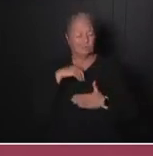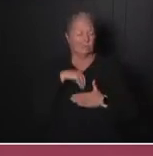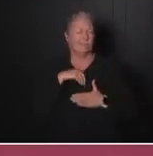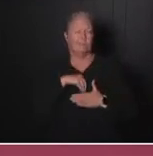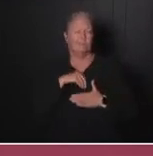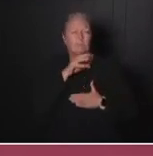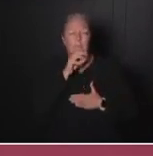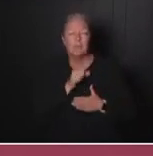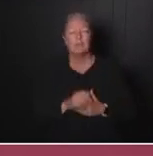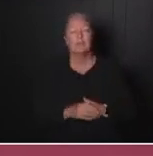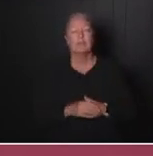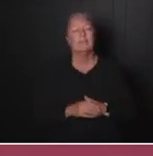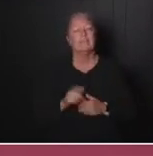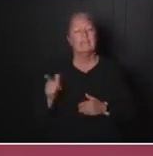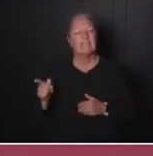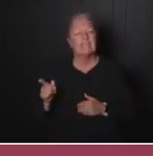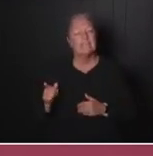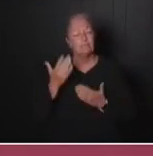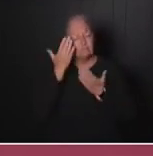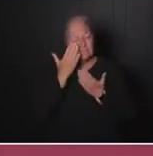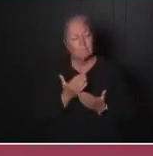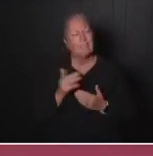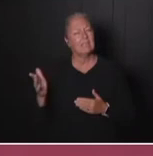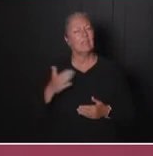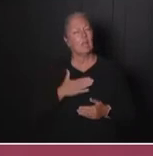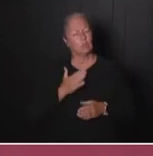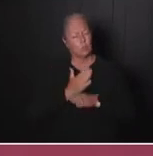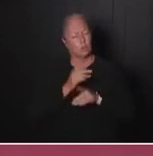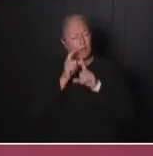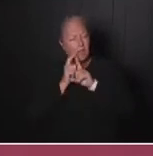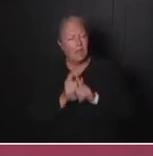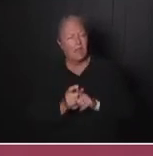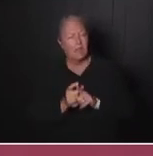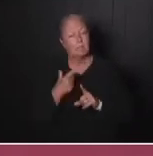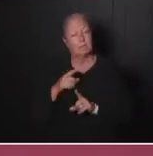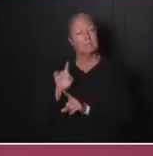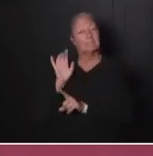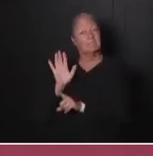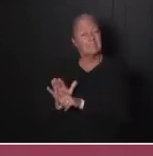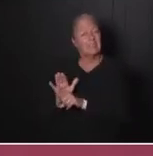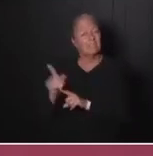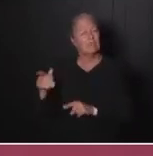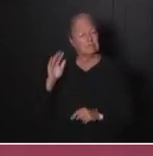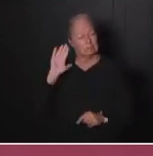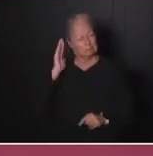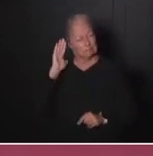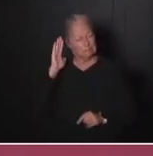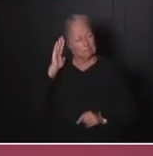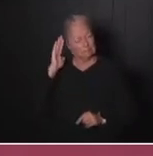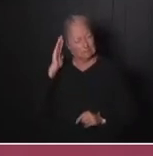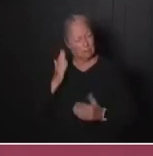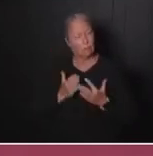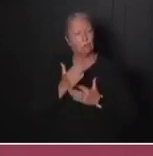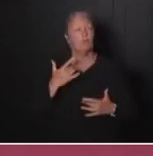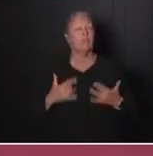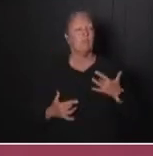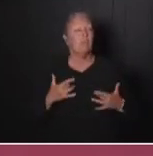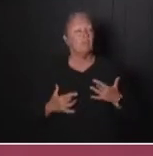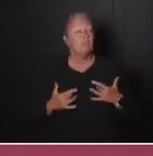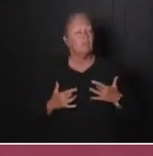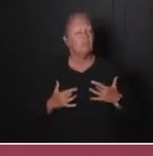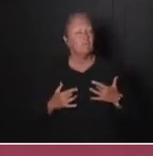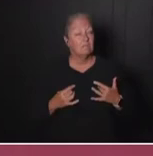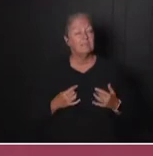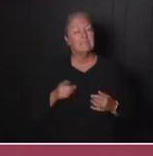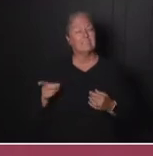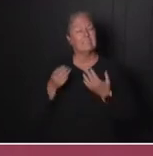A man who respects hard work because he knows what it is to struggle and to work for everything he has. He has that